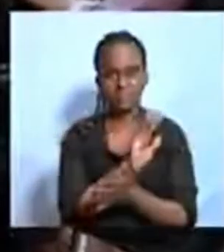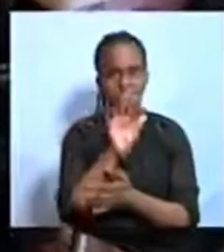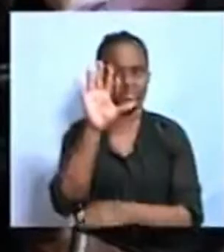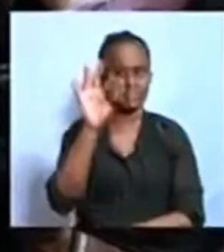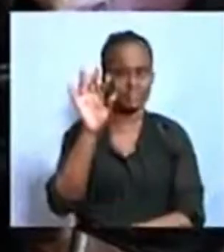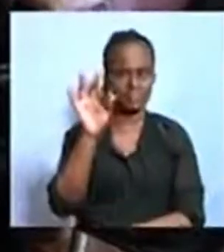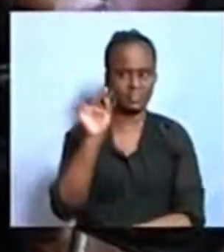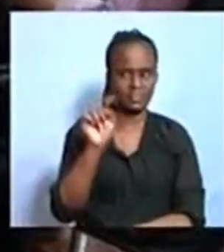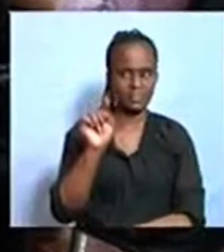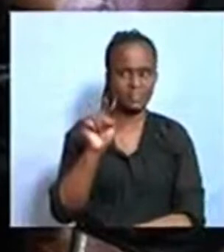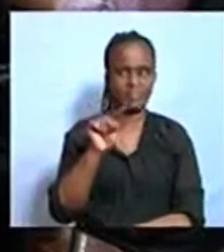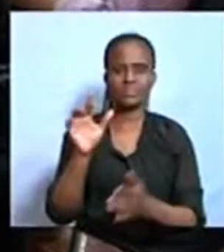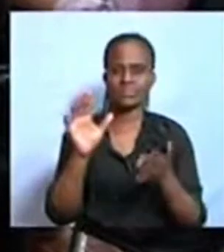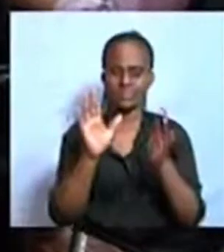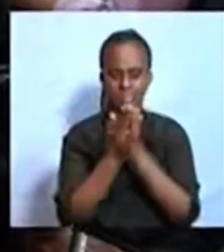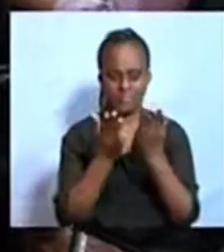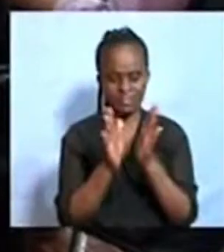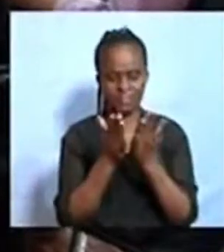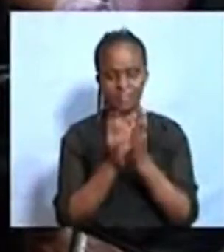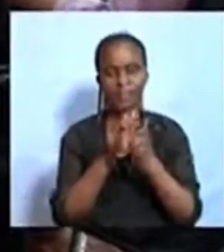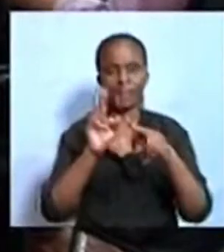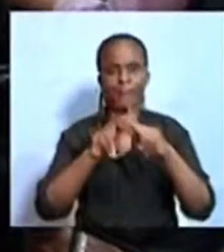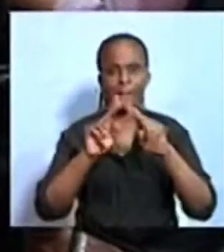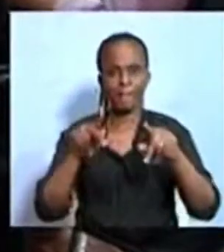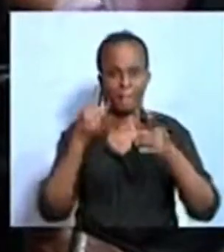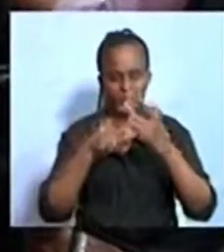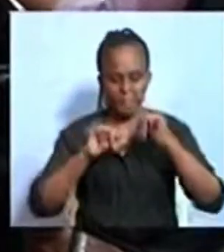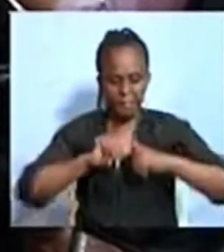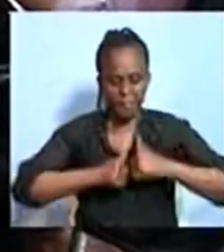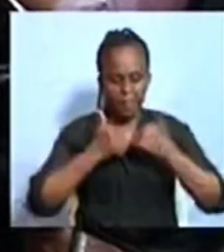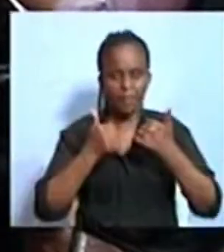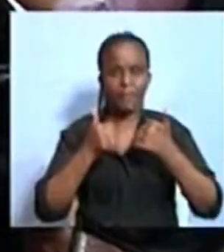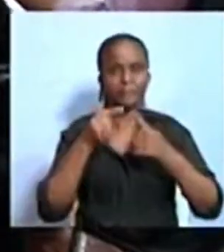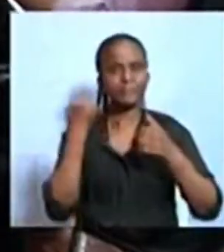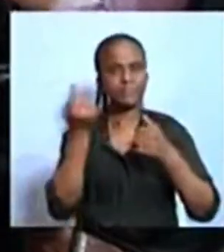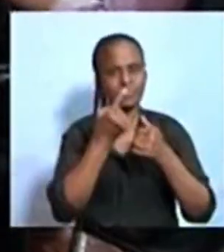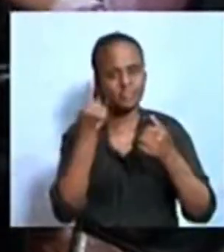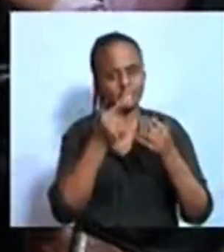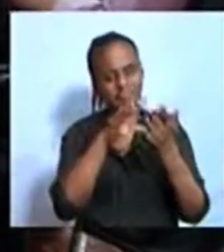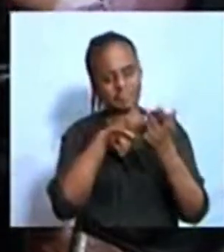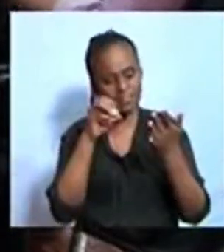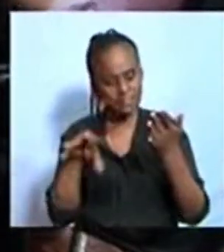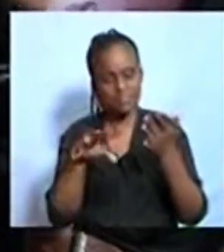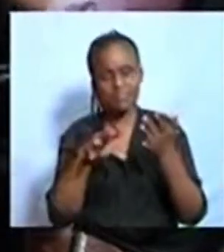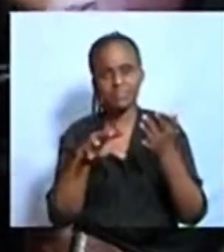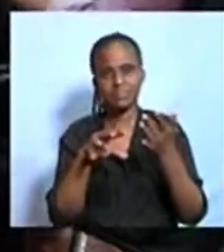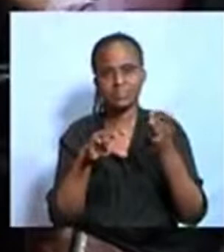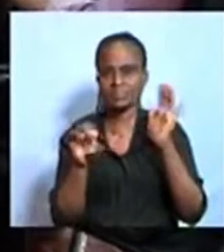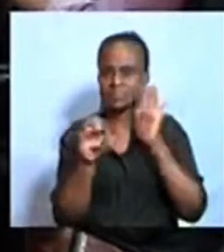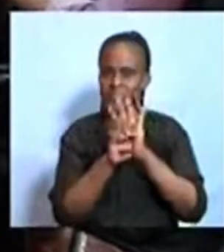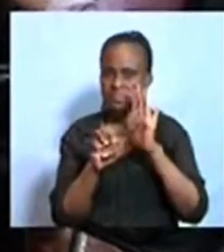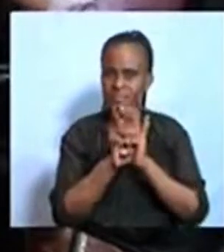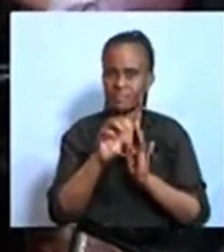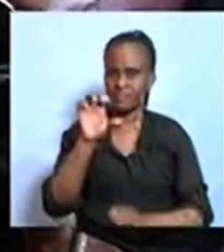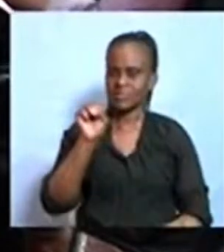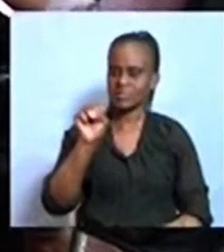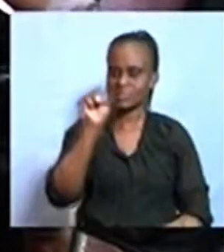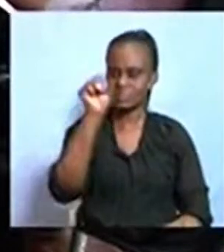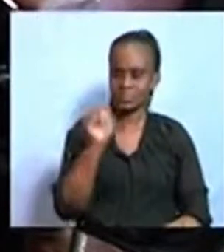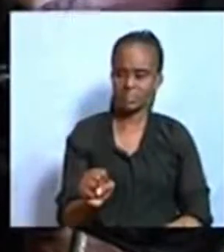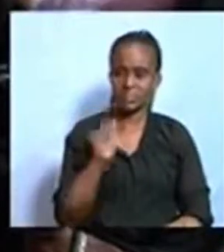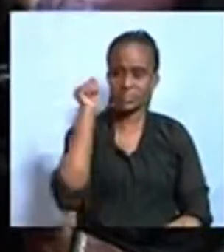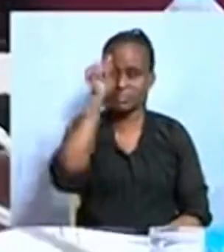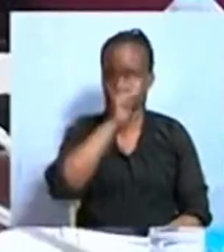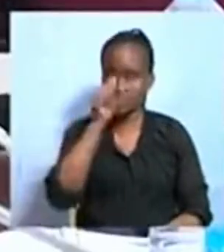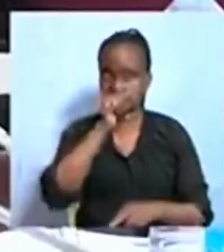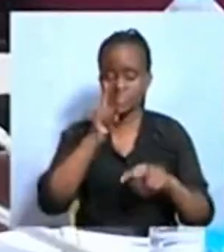9 of this document, Chair, what we did there was to extract, so SAFEDS has been trying to track the quality of